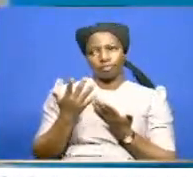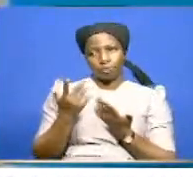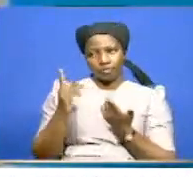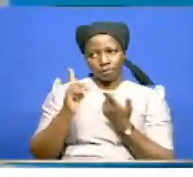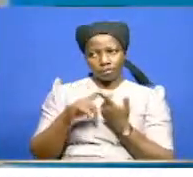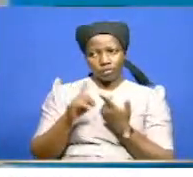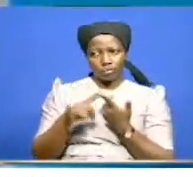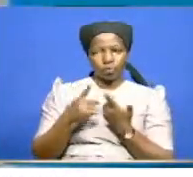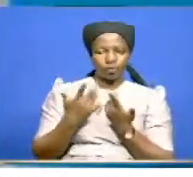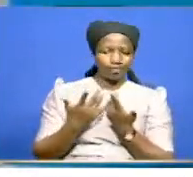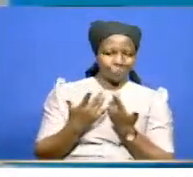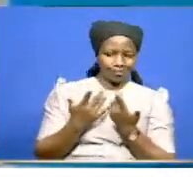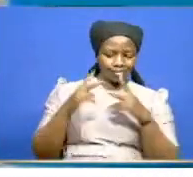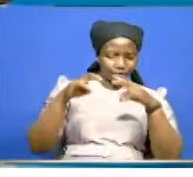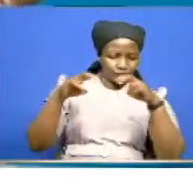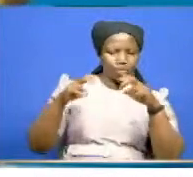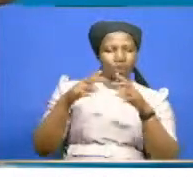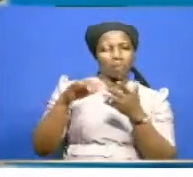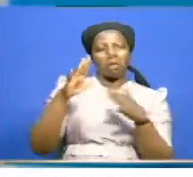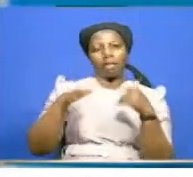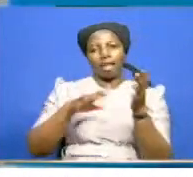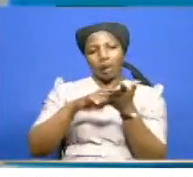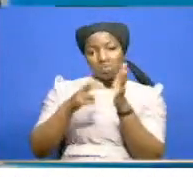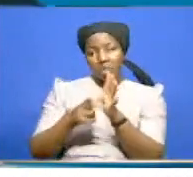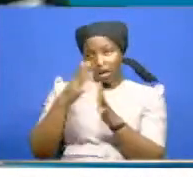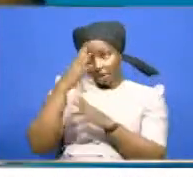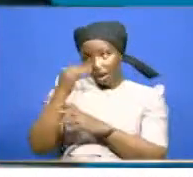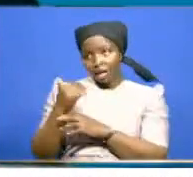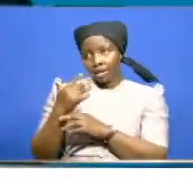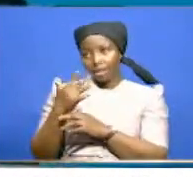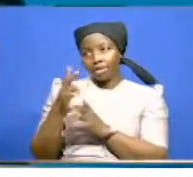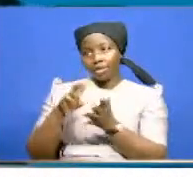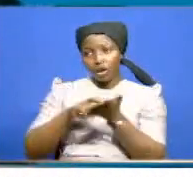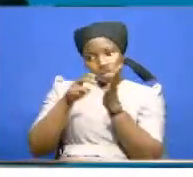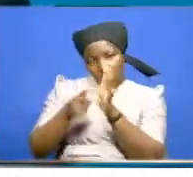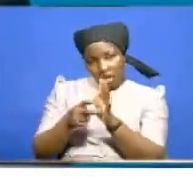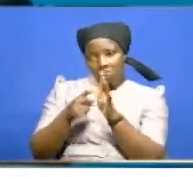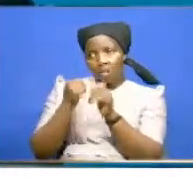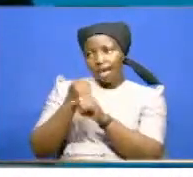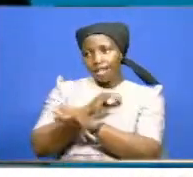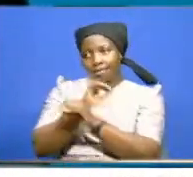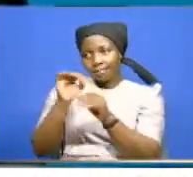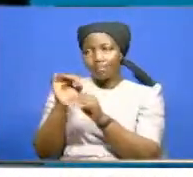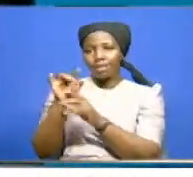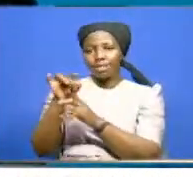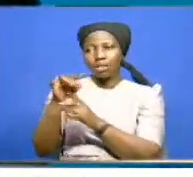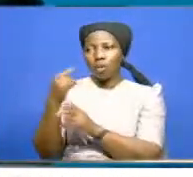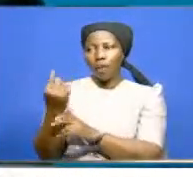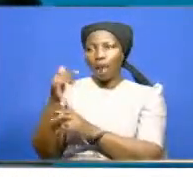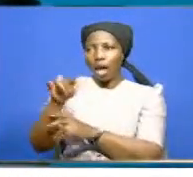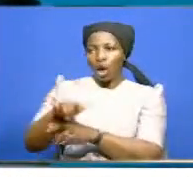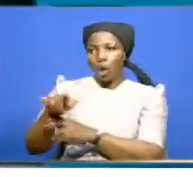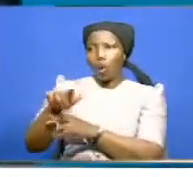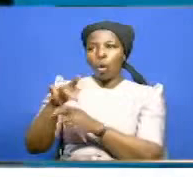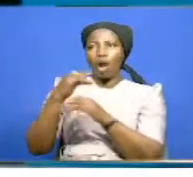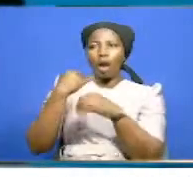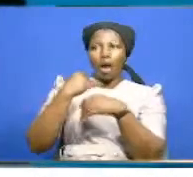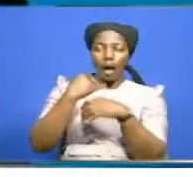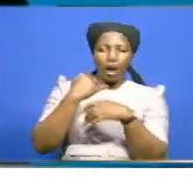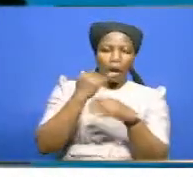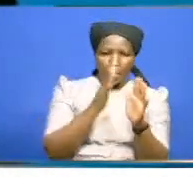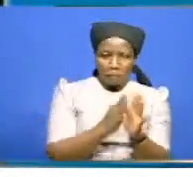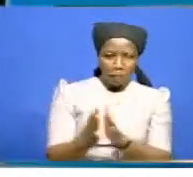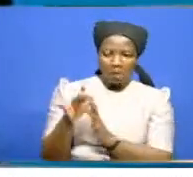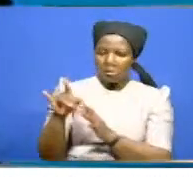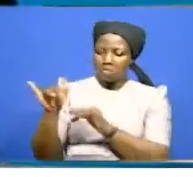contract, because the contracts were never redone. Mm-hmm. It was just a local arrangement that now we'll be working from home. Instead of